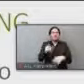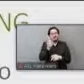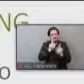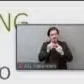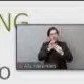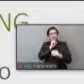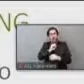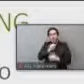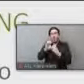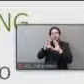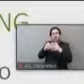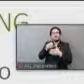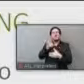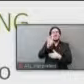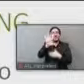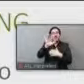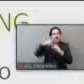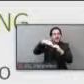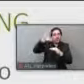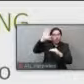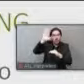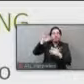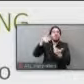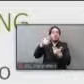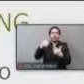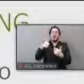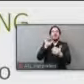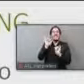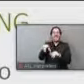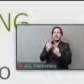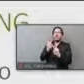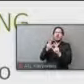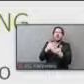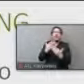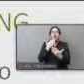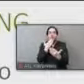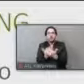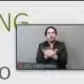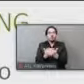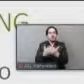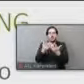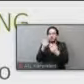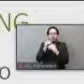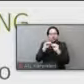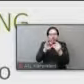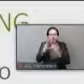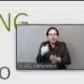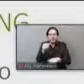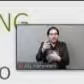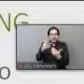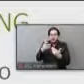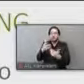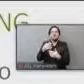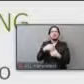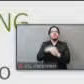and I'm delighted to see that we have such an effective method for reducing